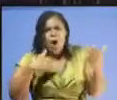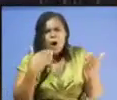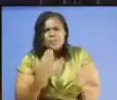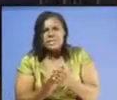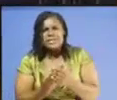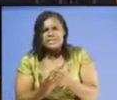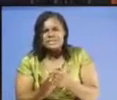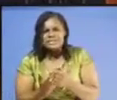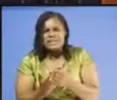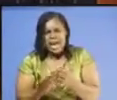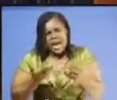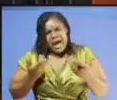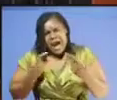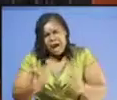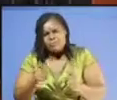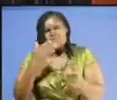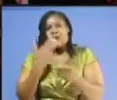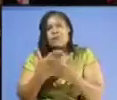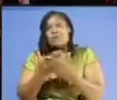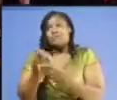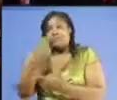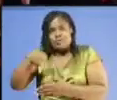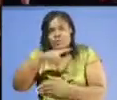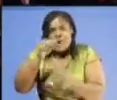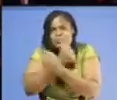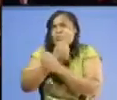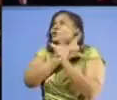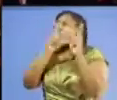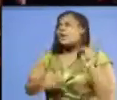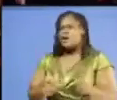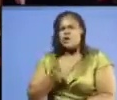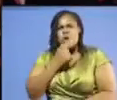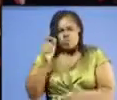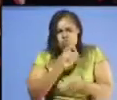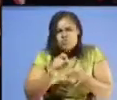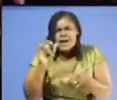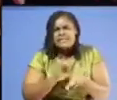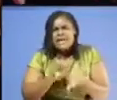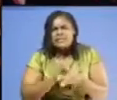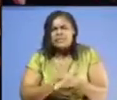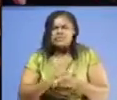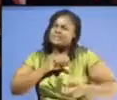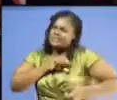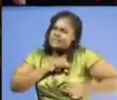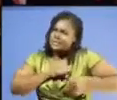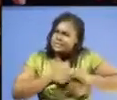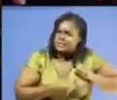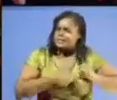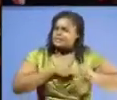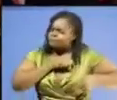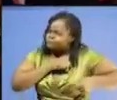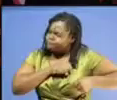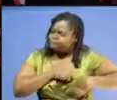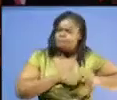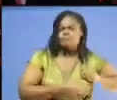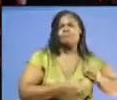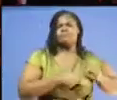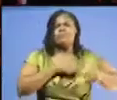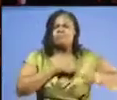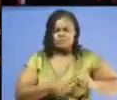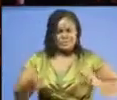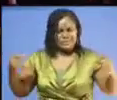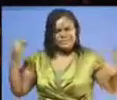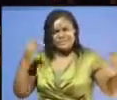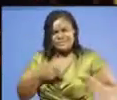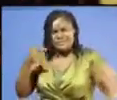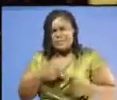for good to them that love God? Who would write a text like this when your heart is aching in anguish unspeakable, when you wet